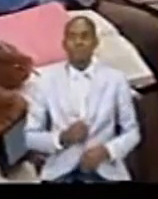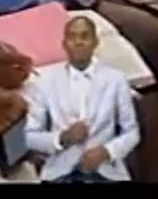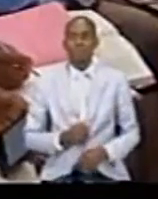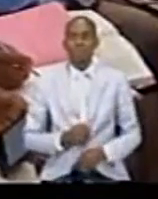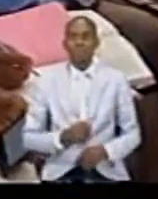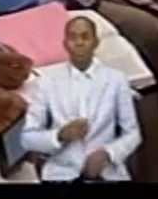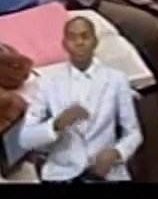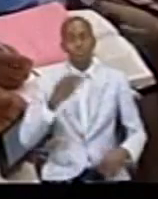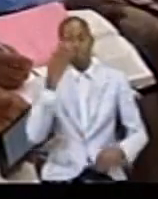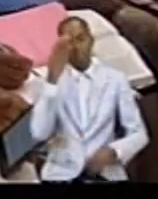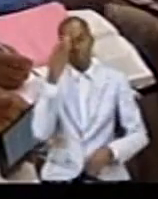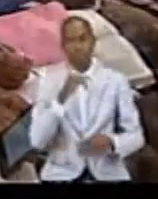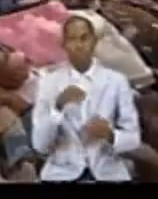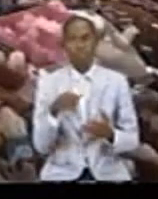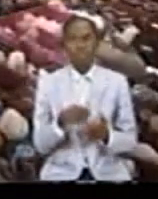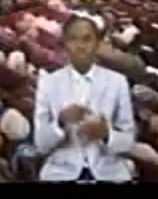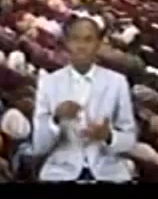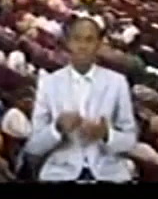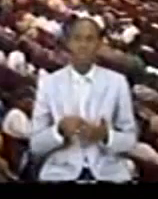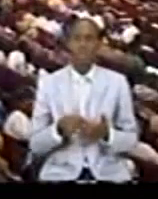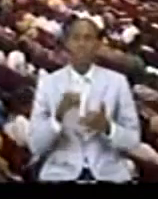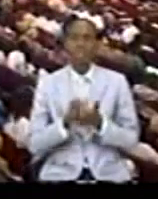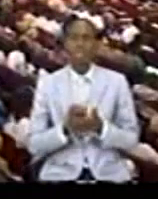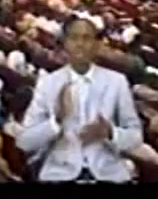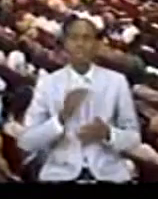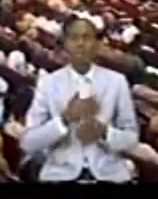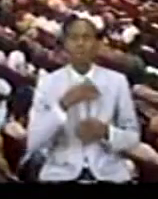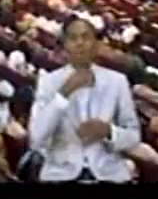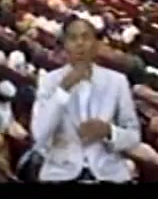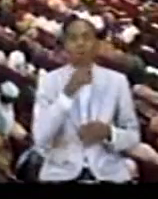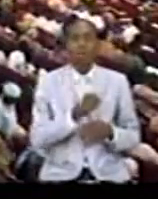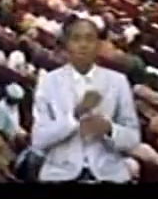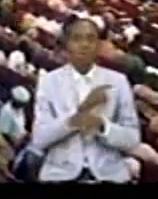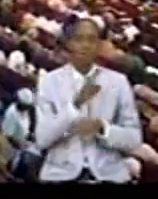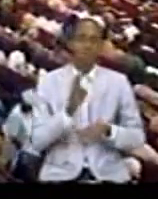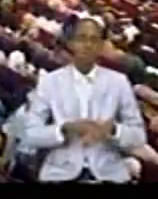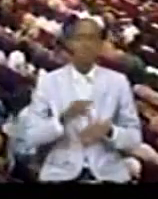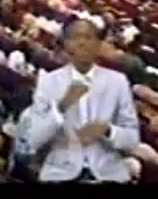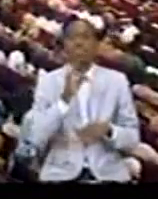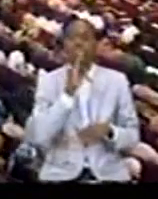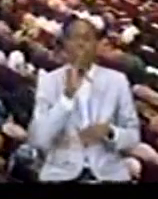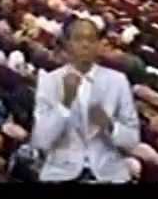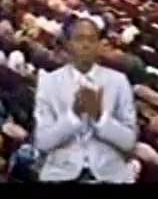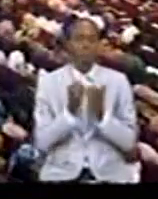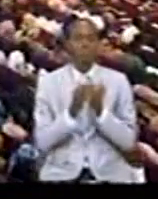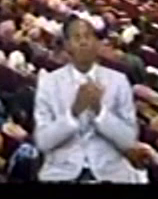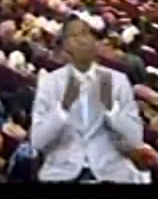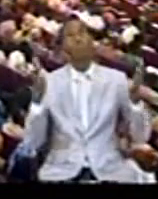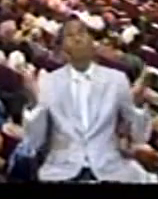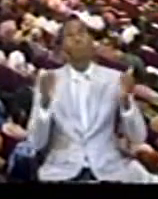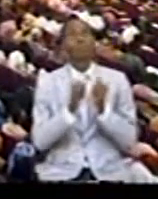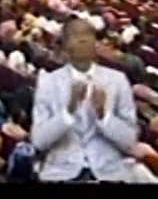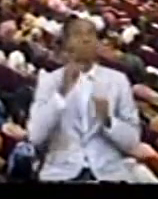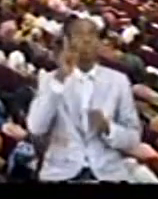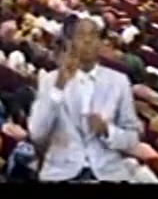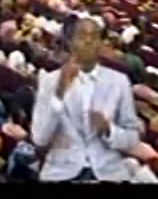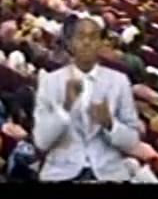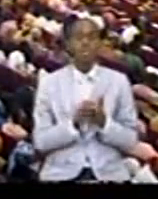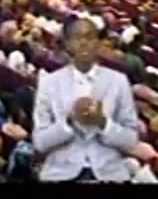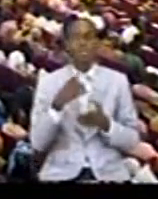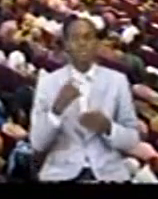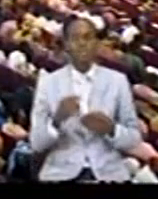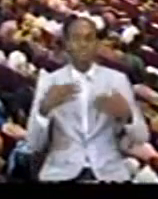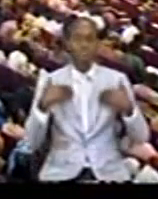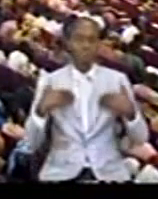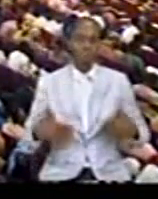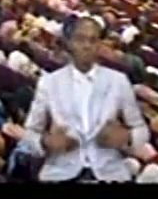Knowing this, that our old man is crucified with him, that the body of